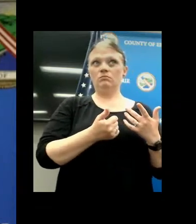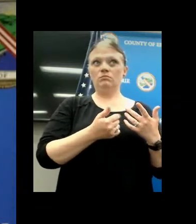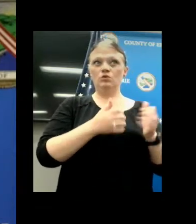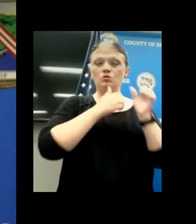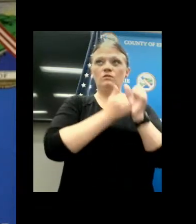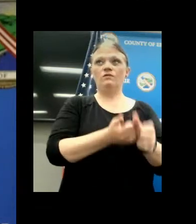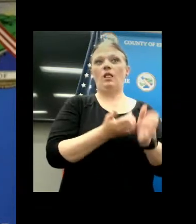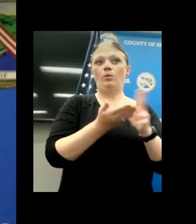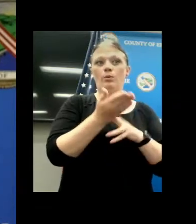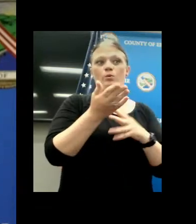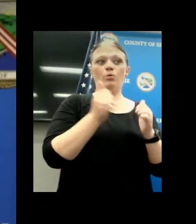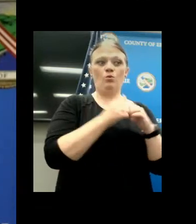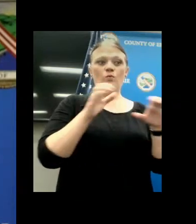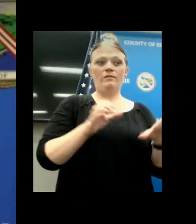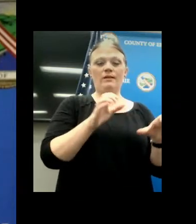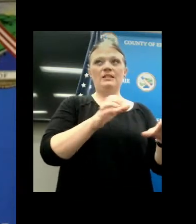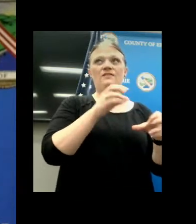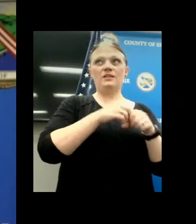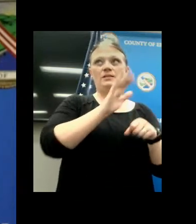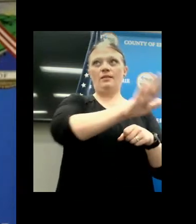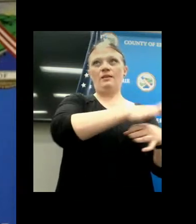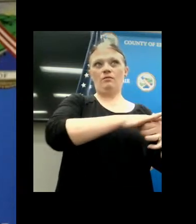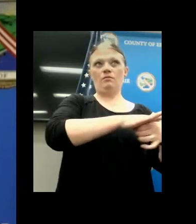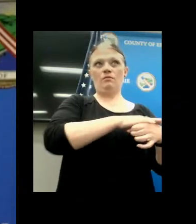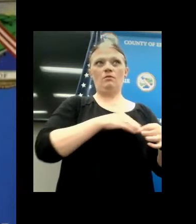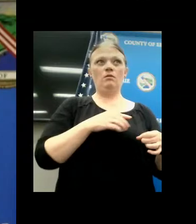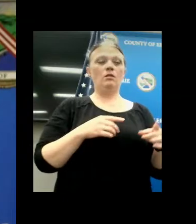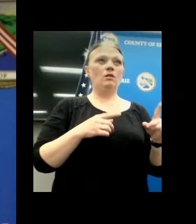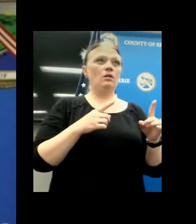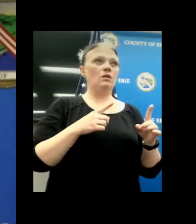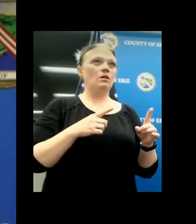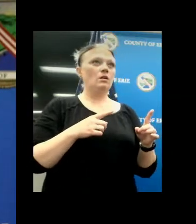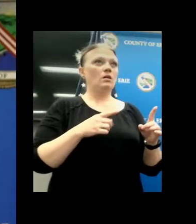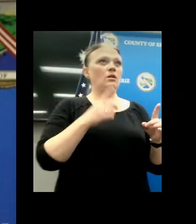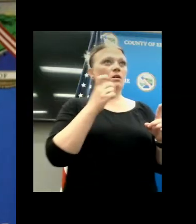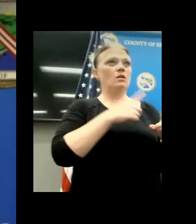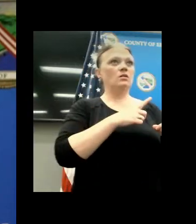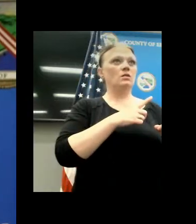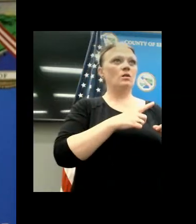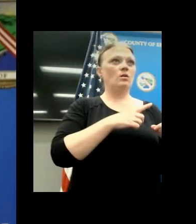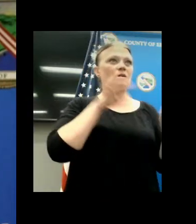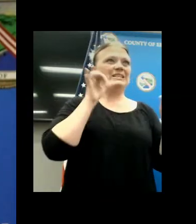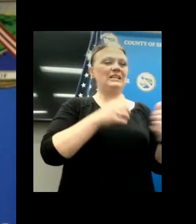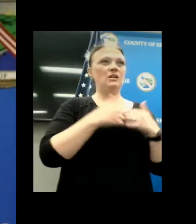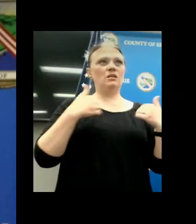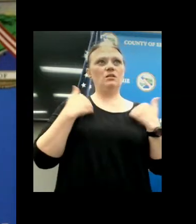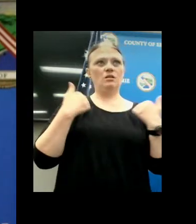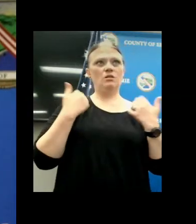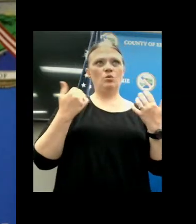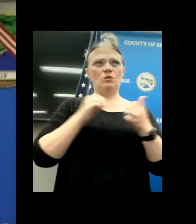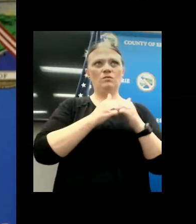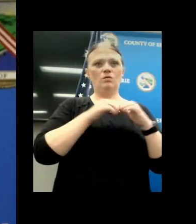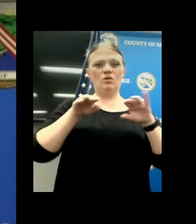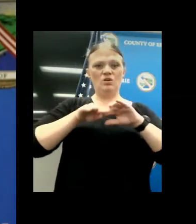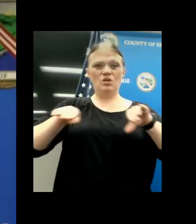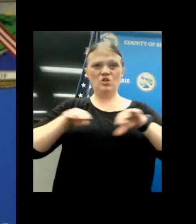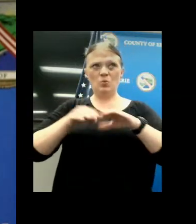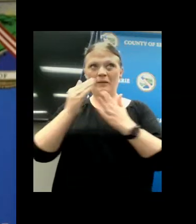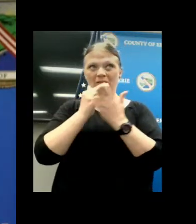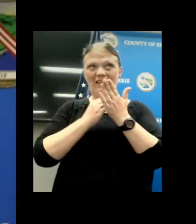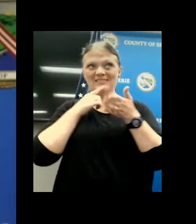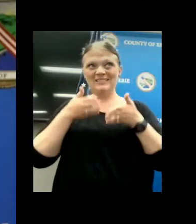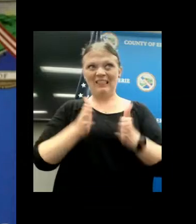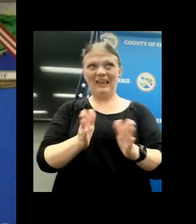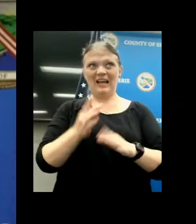enforce those activities in their own jurisdictions. Do you know, on that same note about youth sports, with pools opening up, are swim lessons allowed?